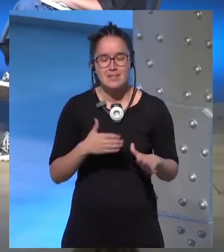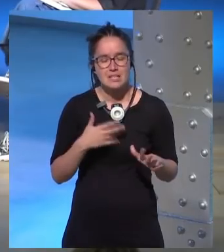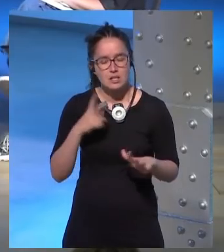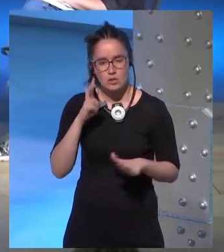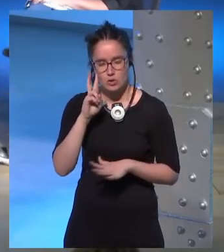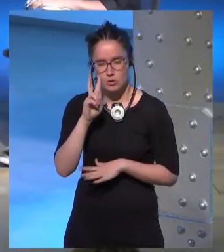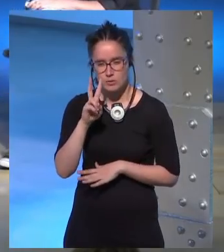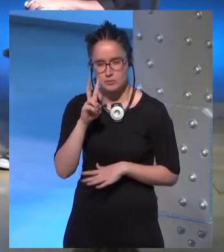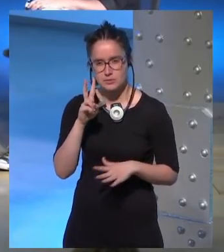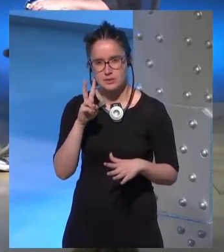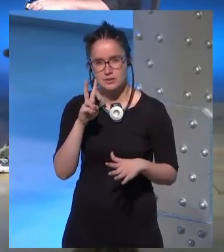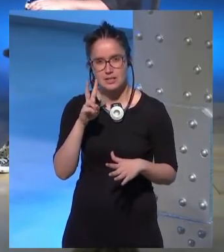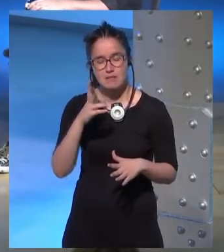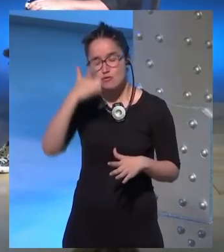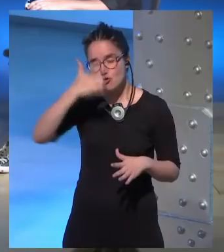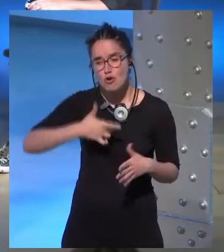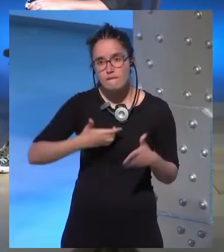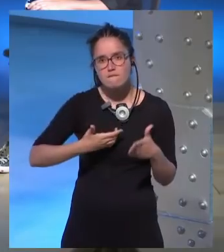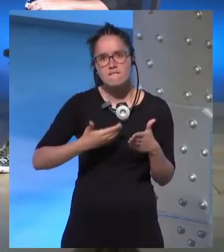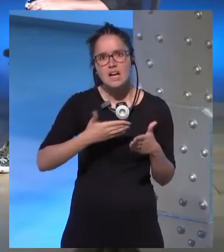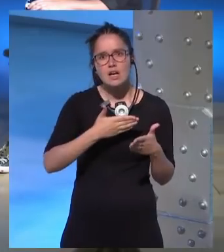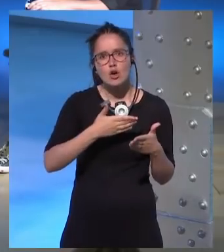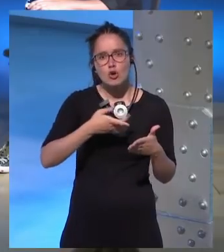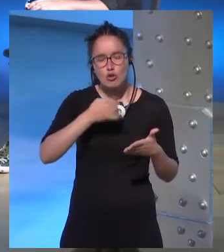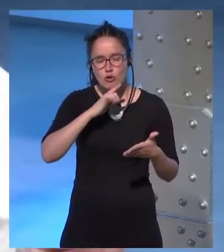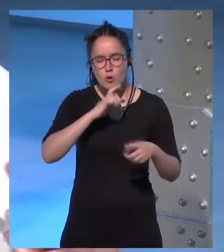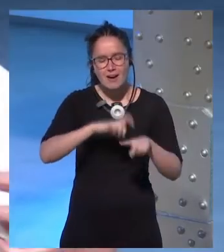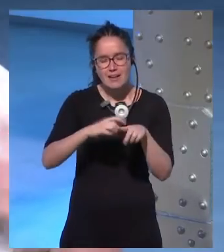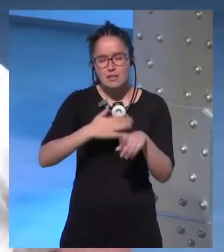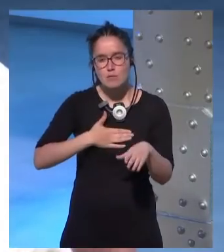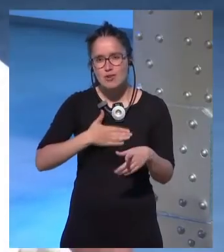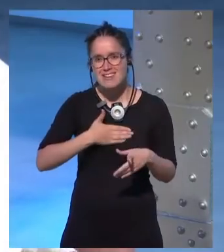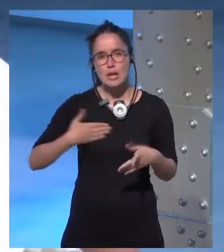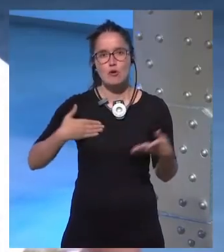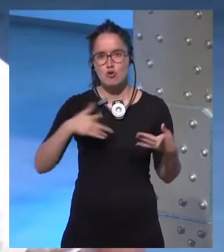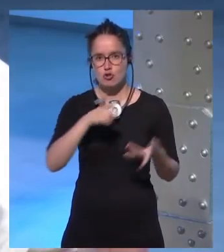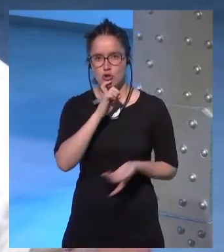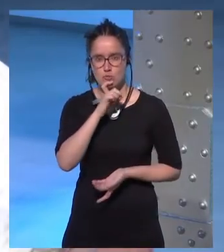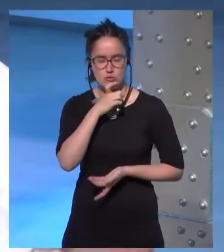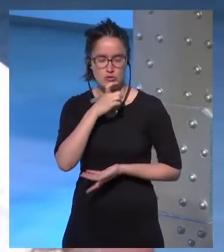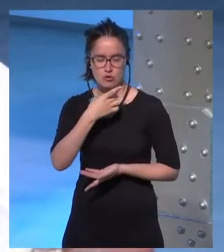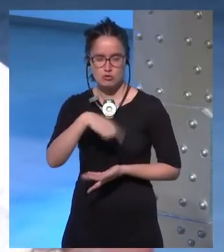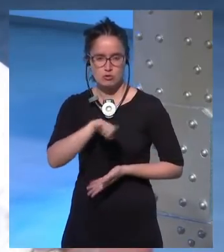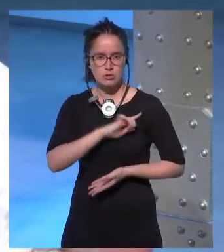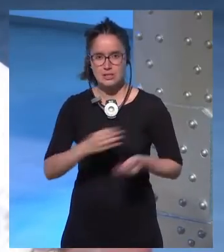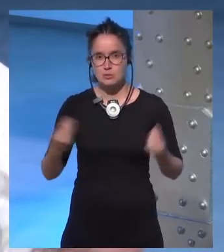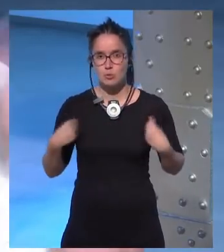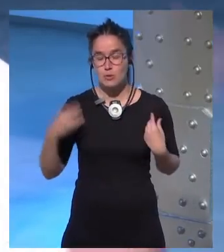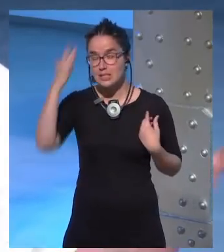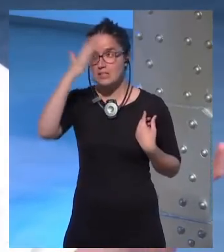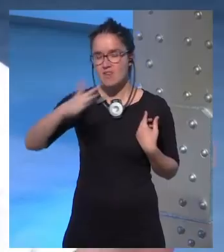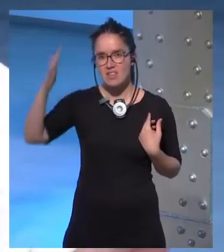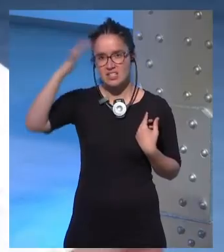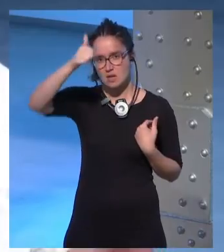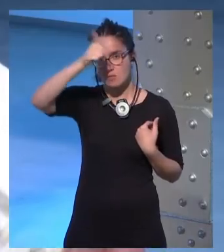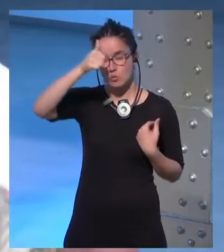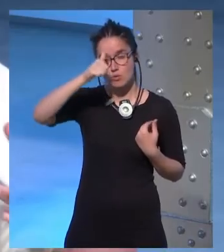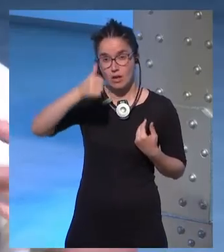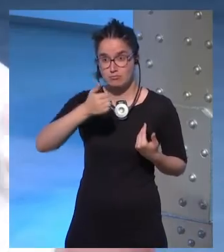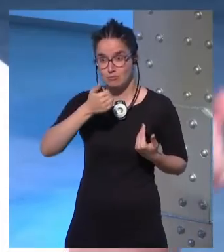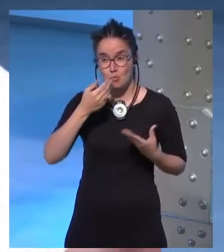like we've been served a lot of these male fantasies for so long that we forget that there are female